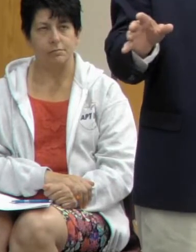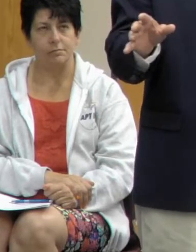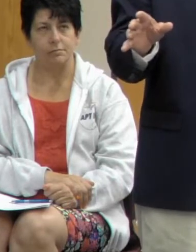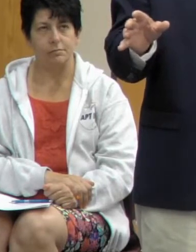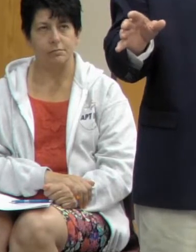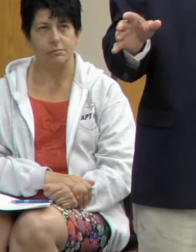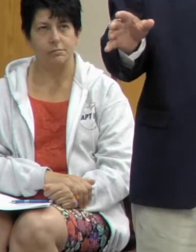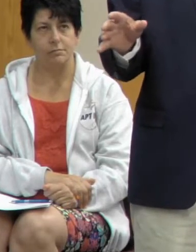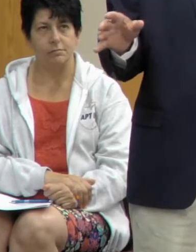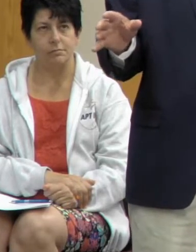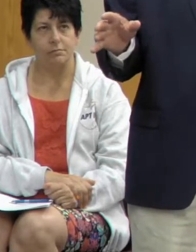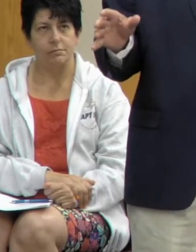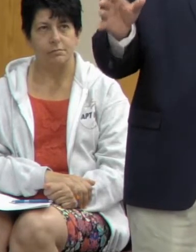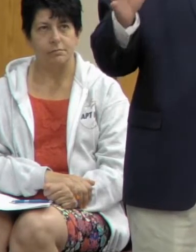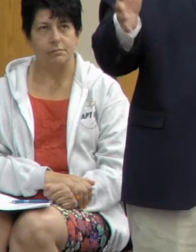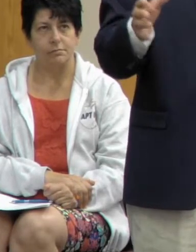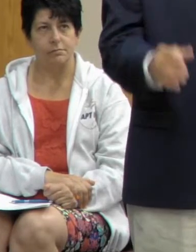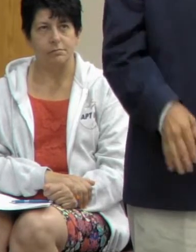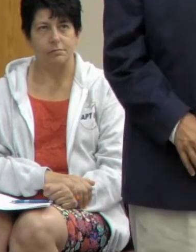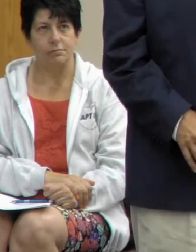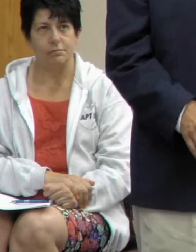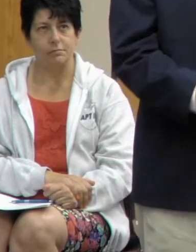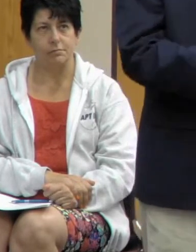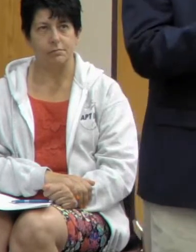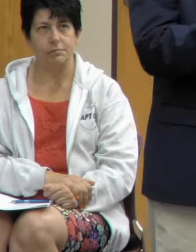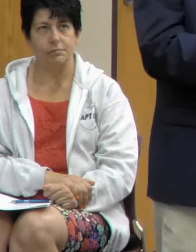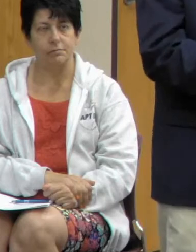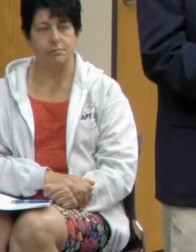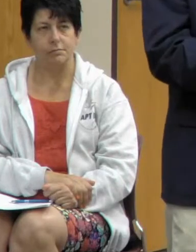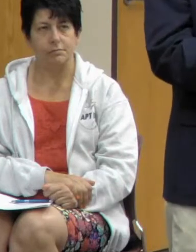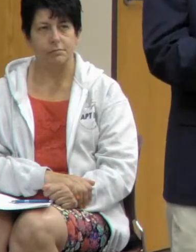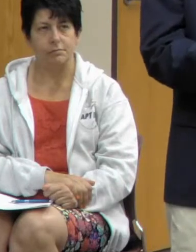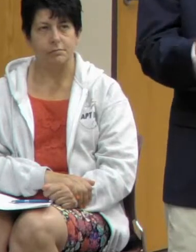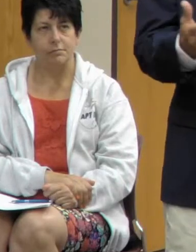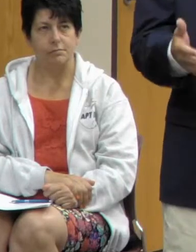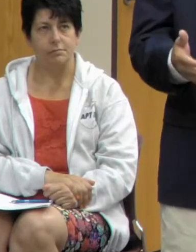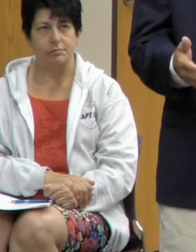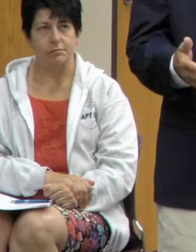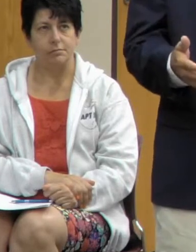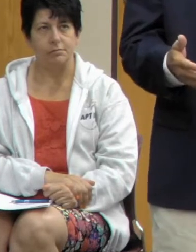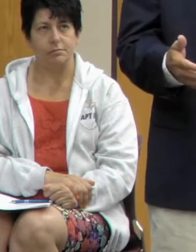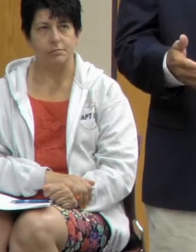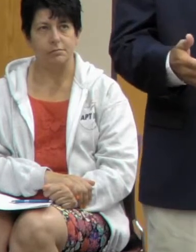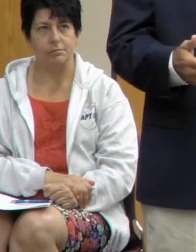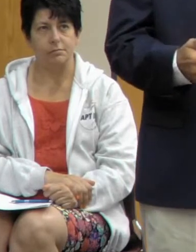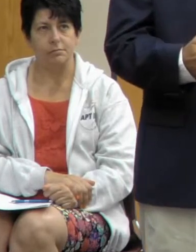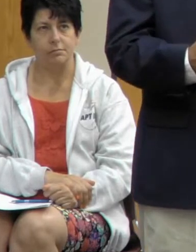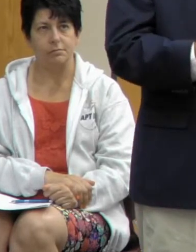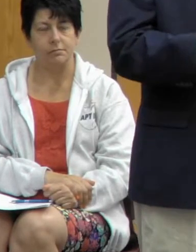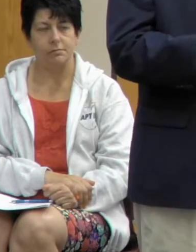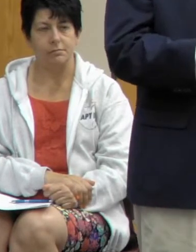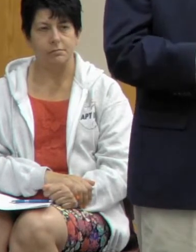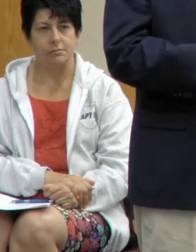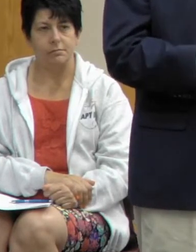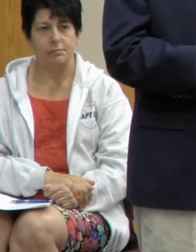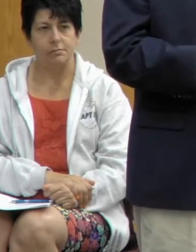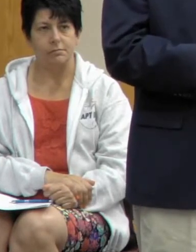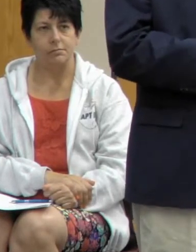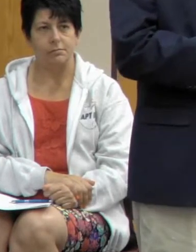load of outstanding students, and in a very supportive community like Plainfield and District 202, and so many